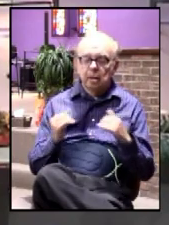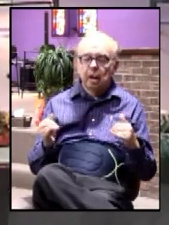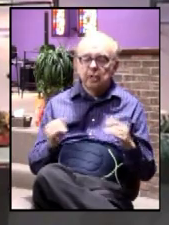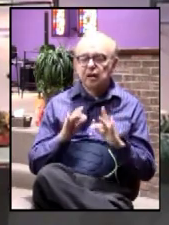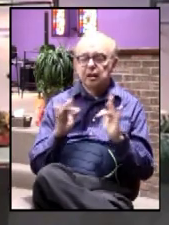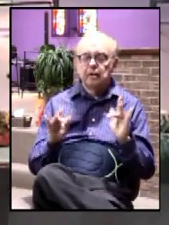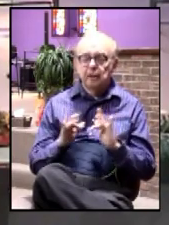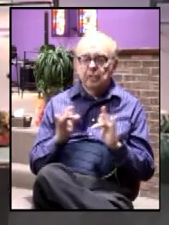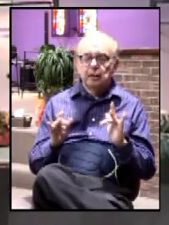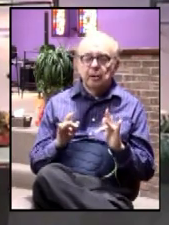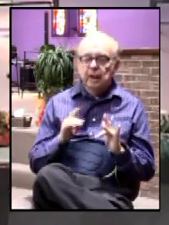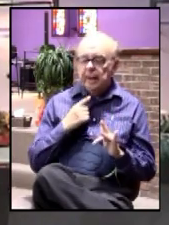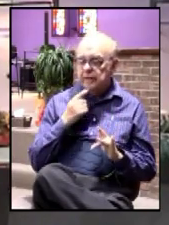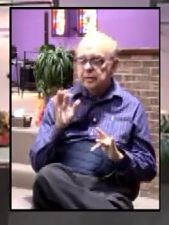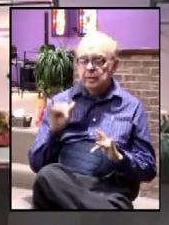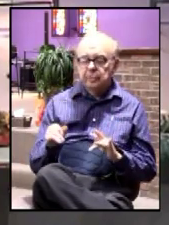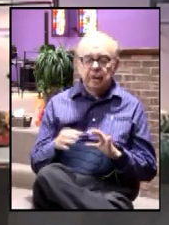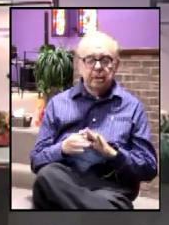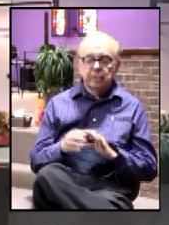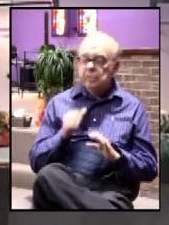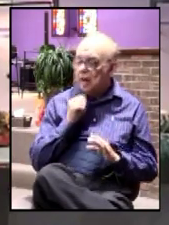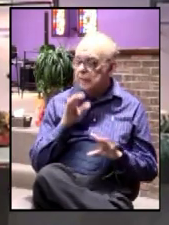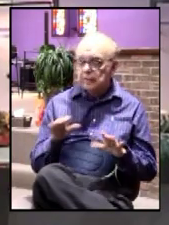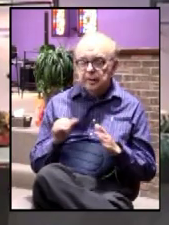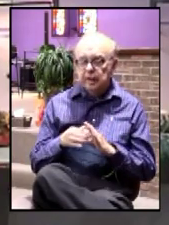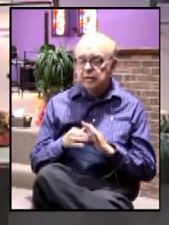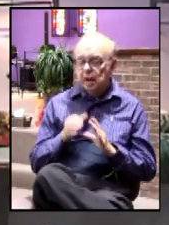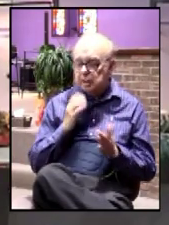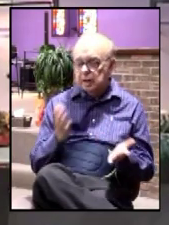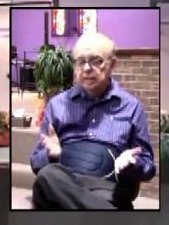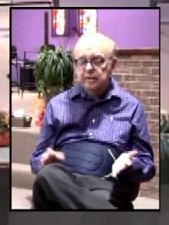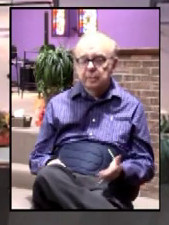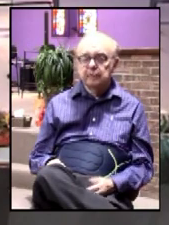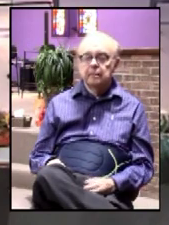And they're saying they're staying connected. No, you're not.